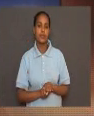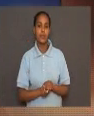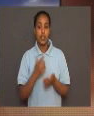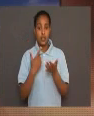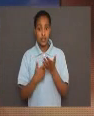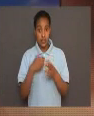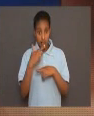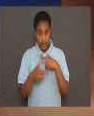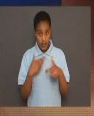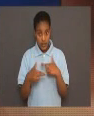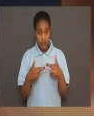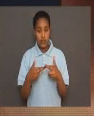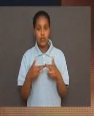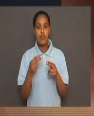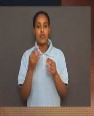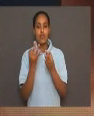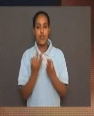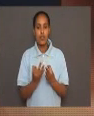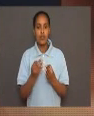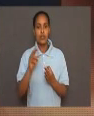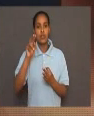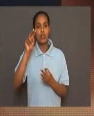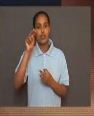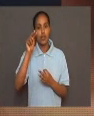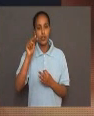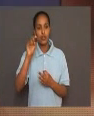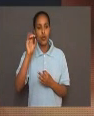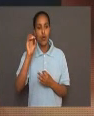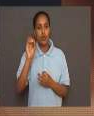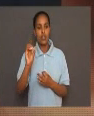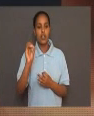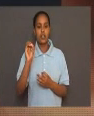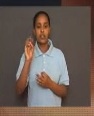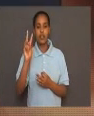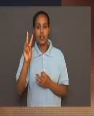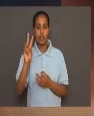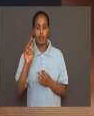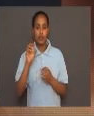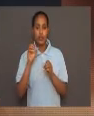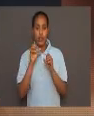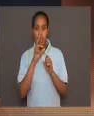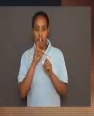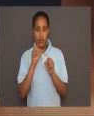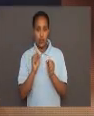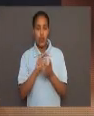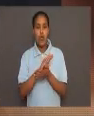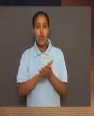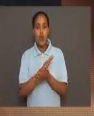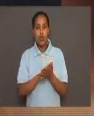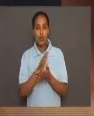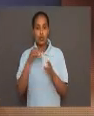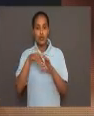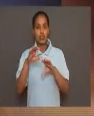This reaction forms nitrogen oxides, which are then washed into the